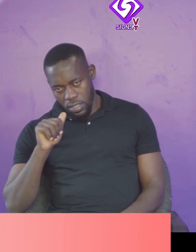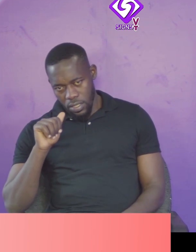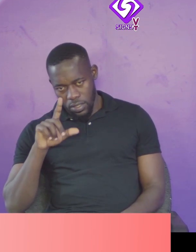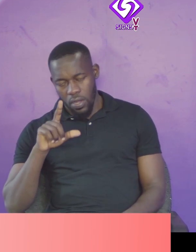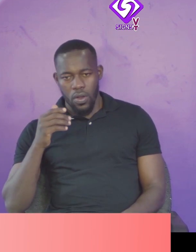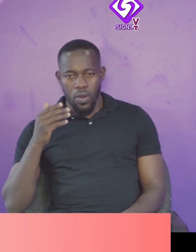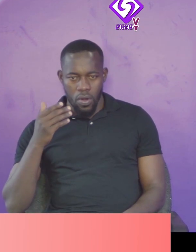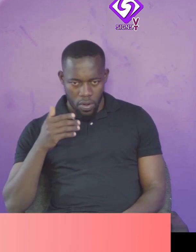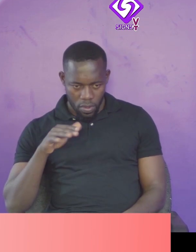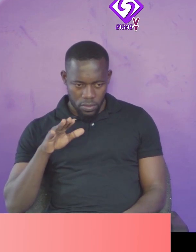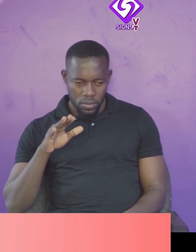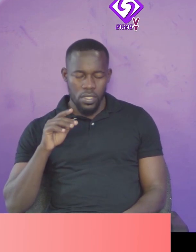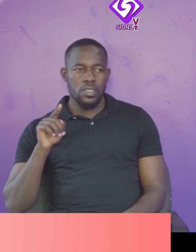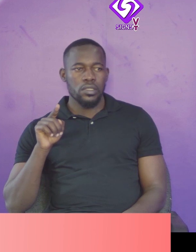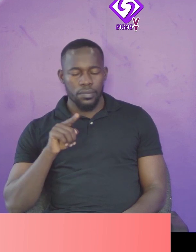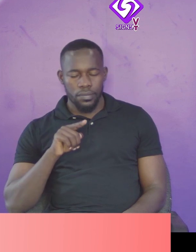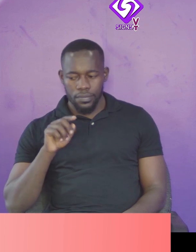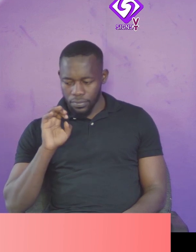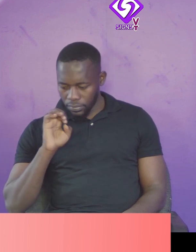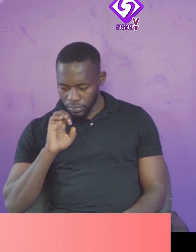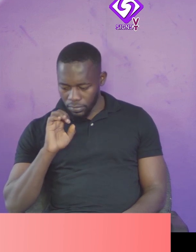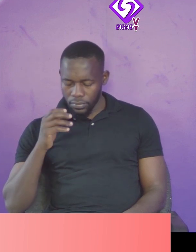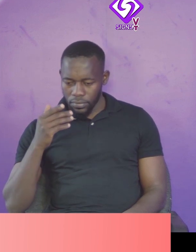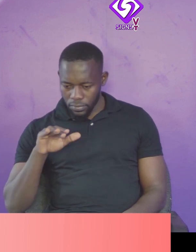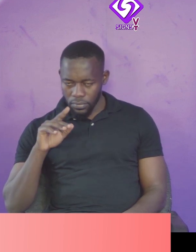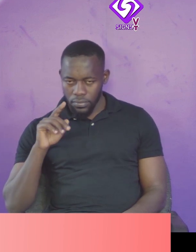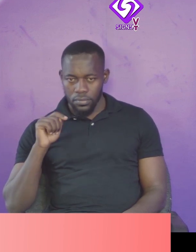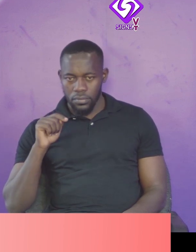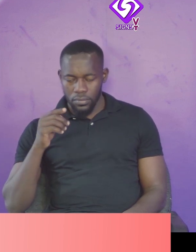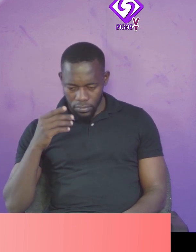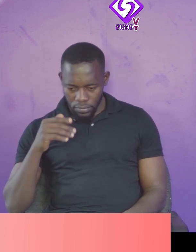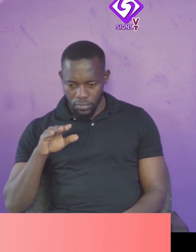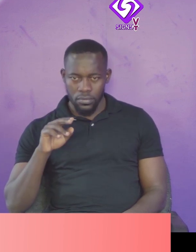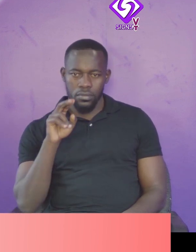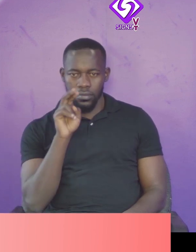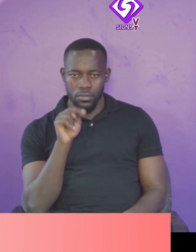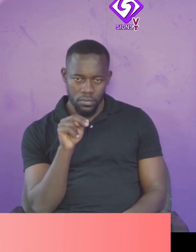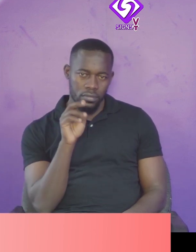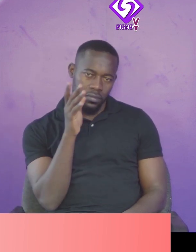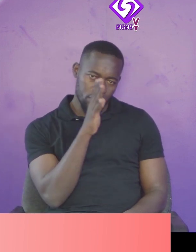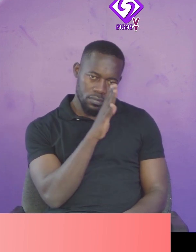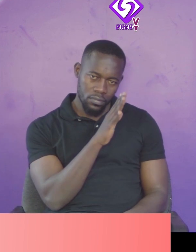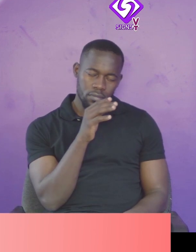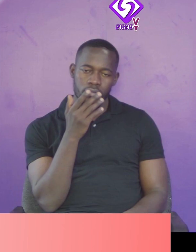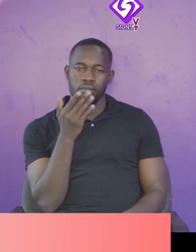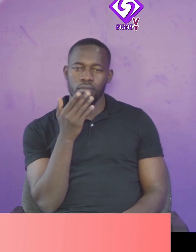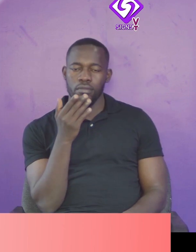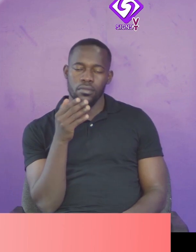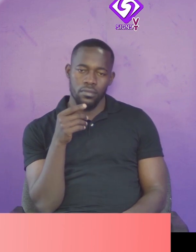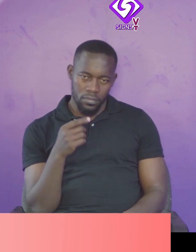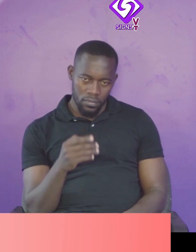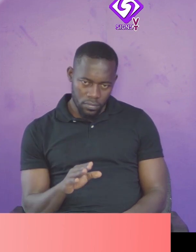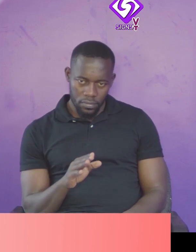Against Everton, they conceded. Against Tottenham, they conceded. Against Nottingham Forest, they conceded. So there